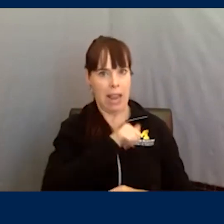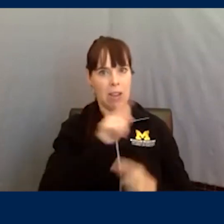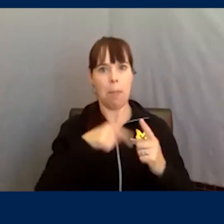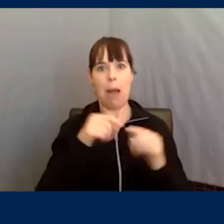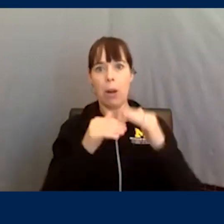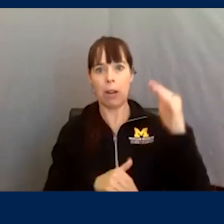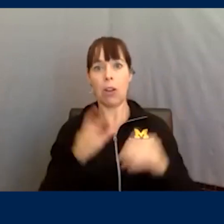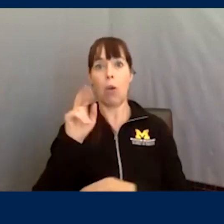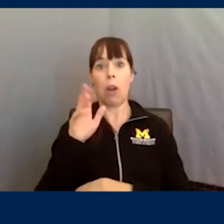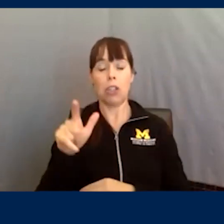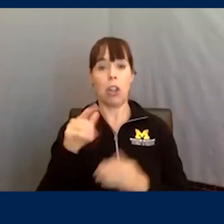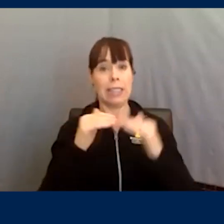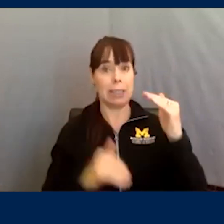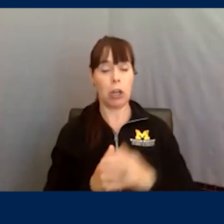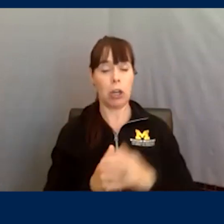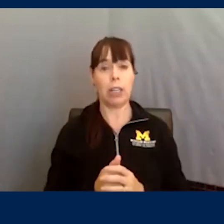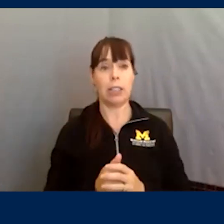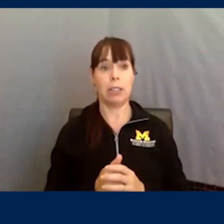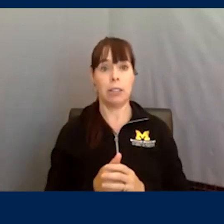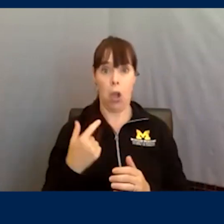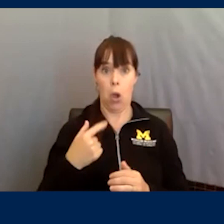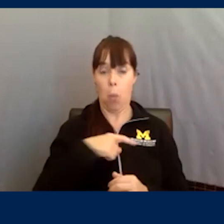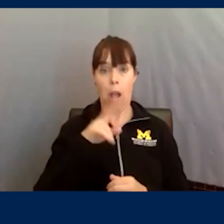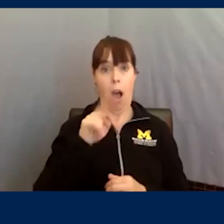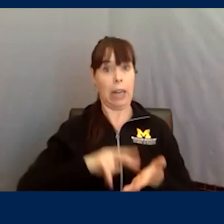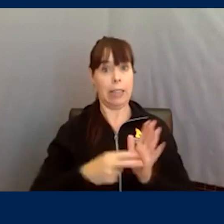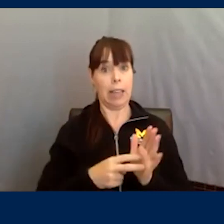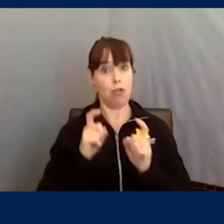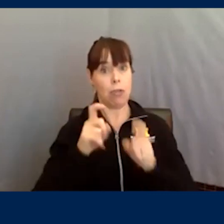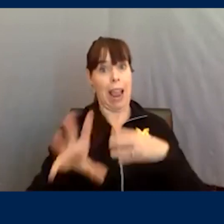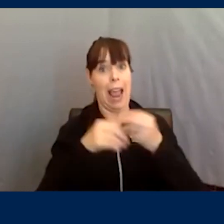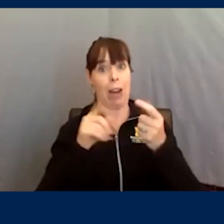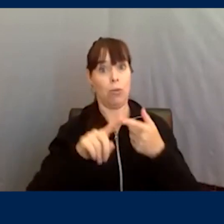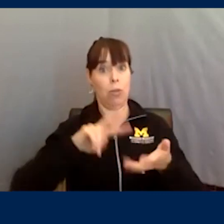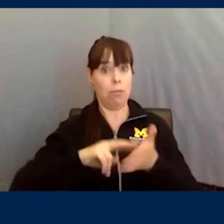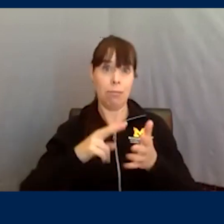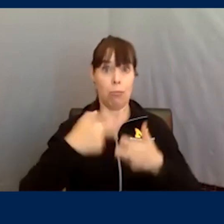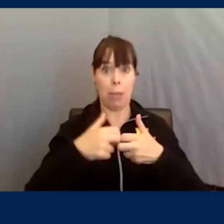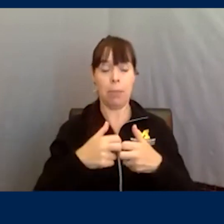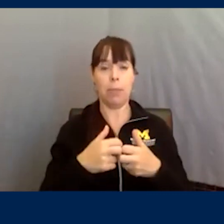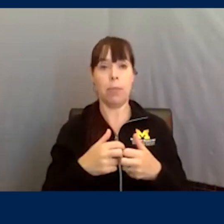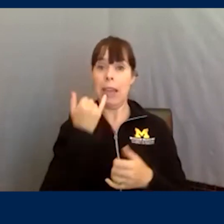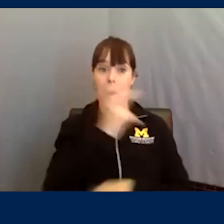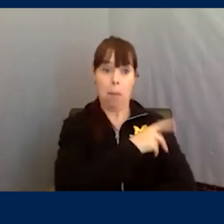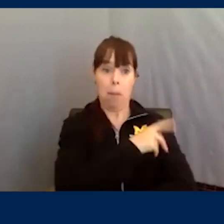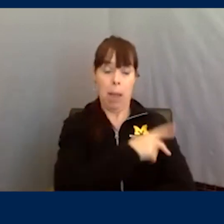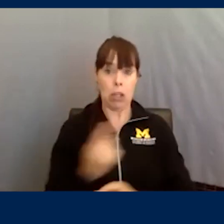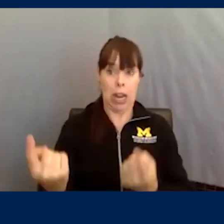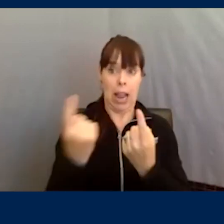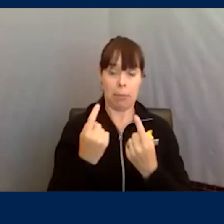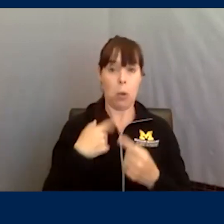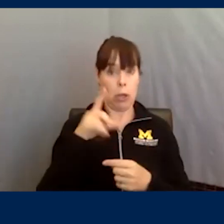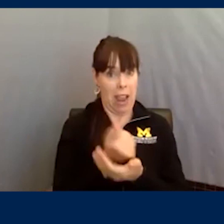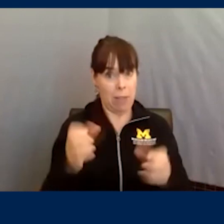racial disparities. Are we unintentionally contributing to the problem? When patients come to us, are we doing everything possible